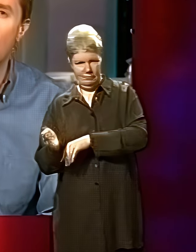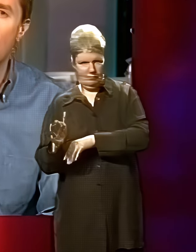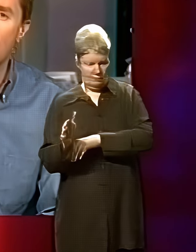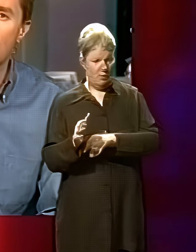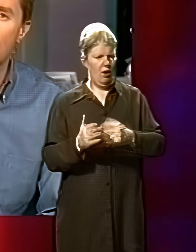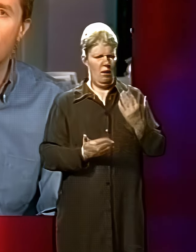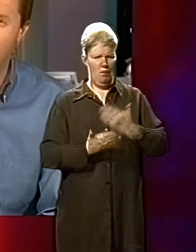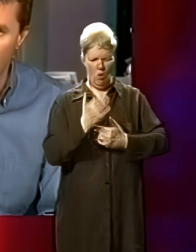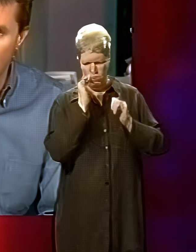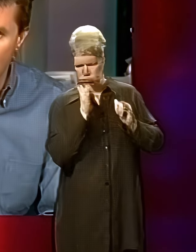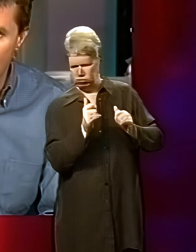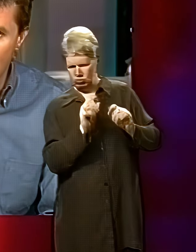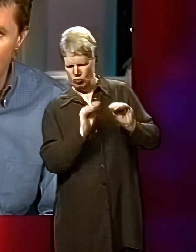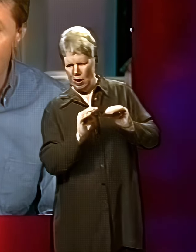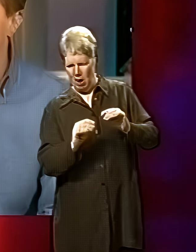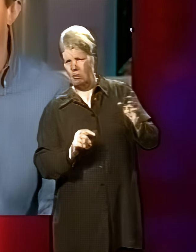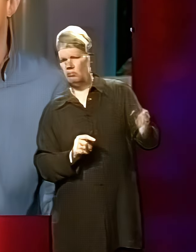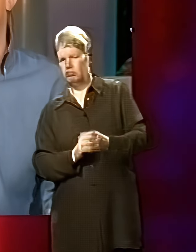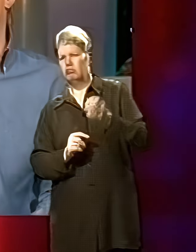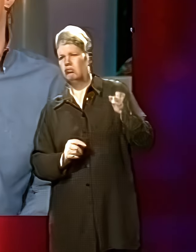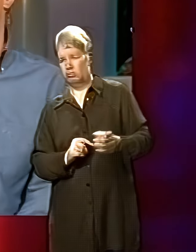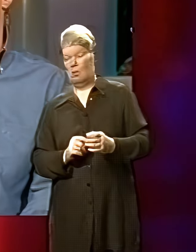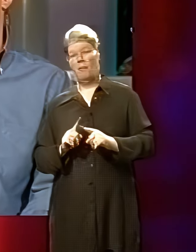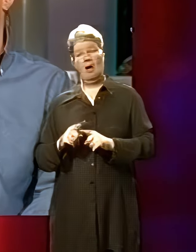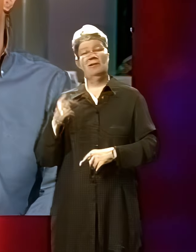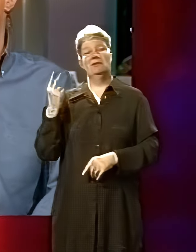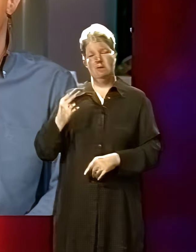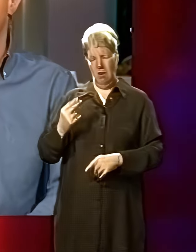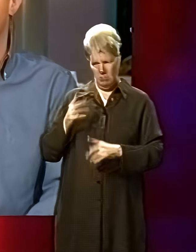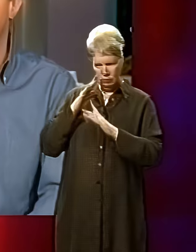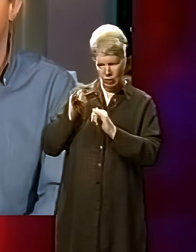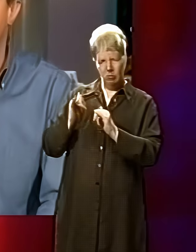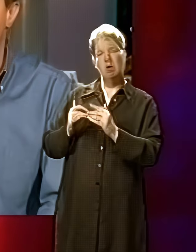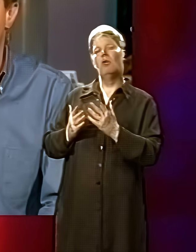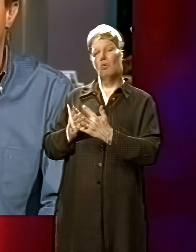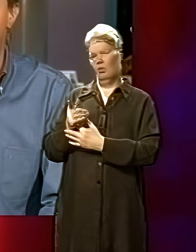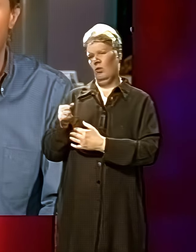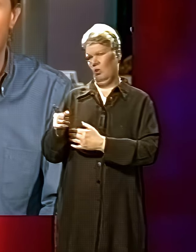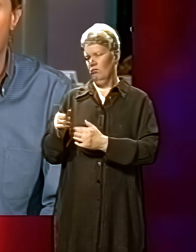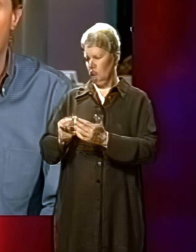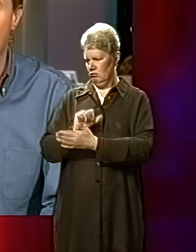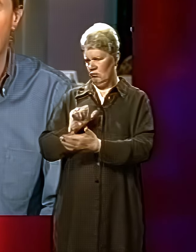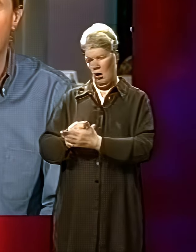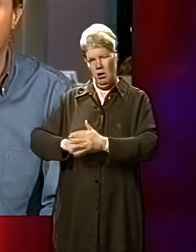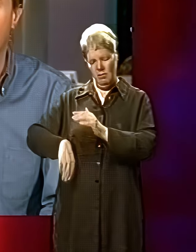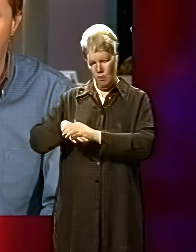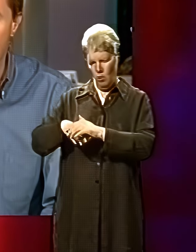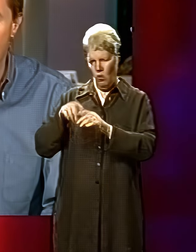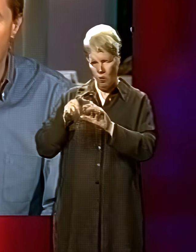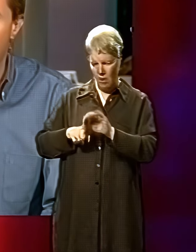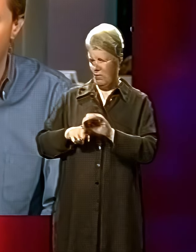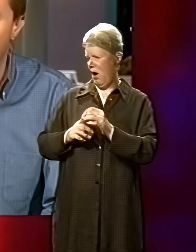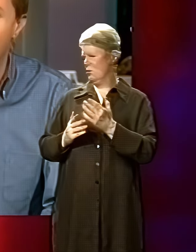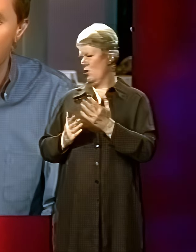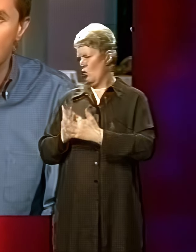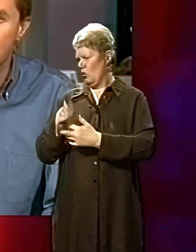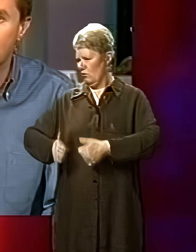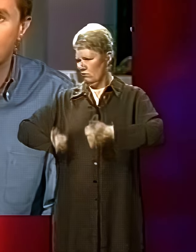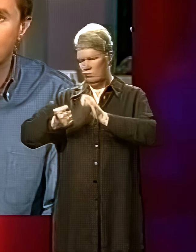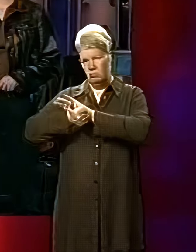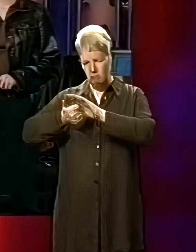more rigorously trained ones. And it says the designs of all bathrooms are checked by fully qualified and highly trained technical surveyors before